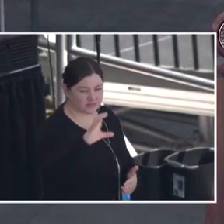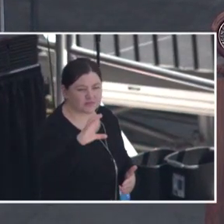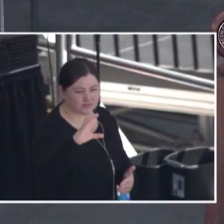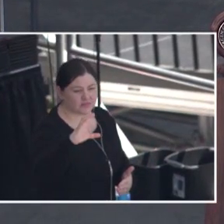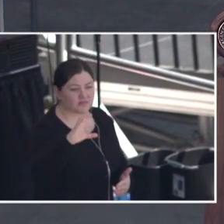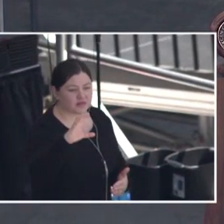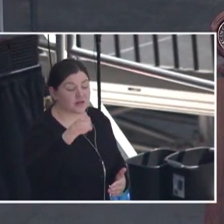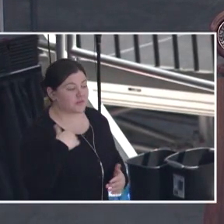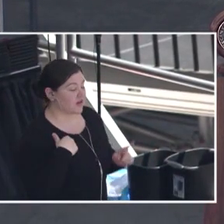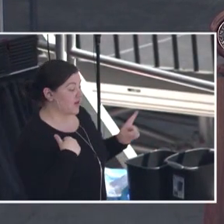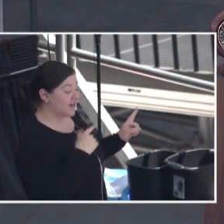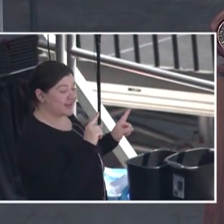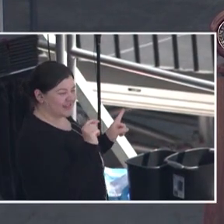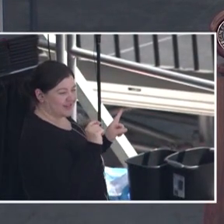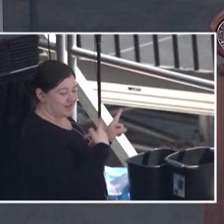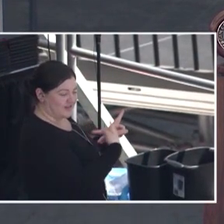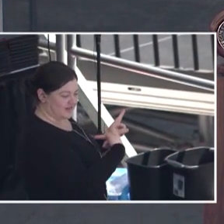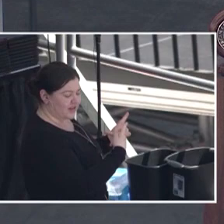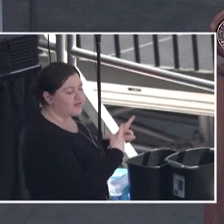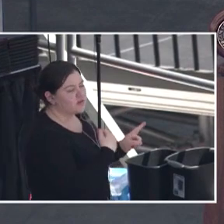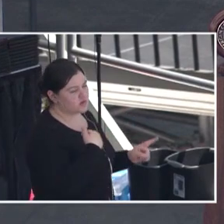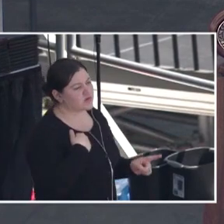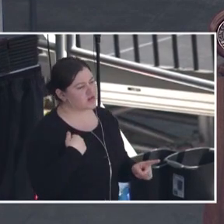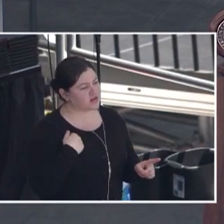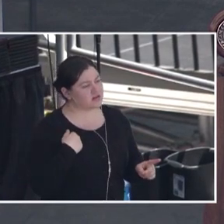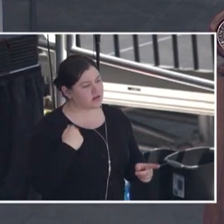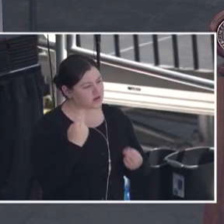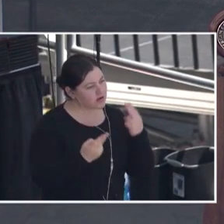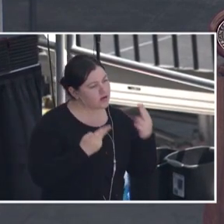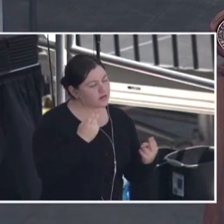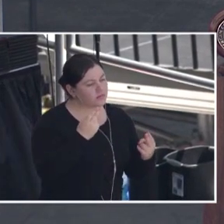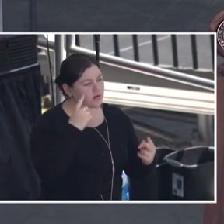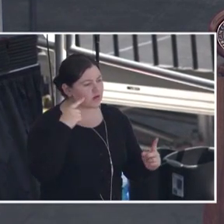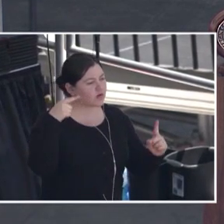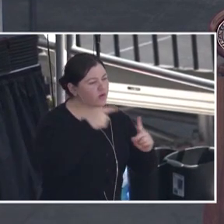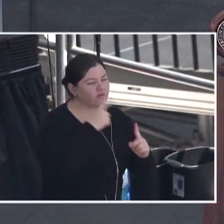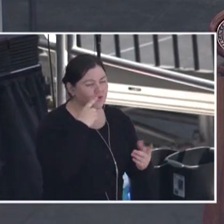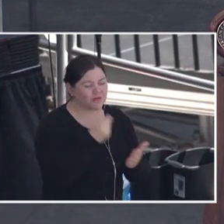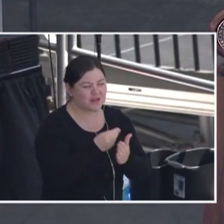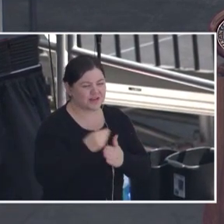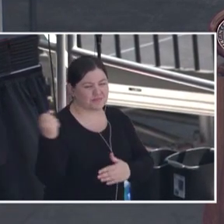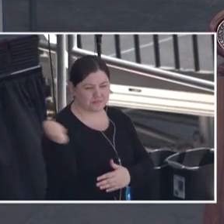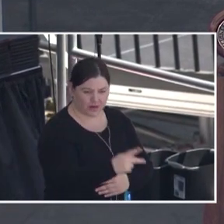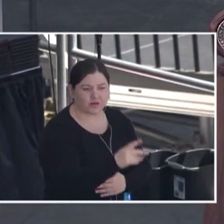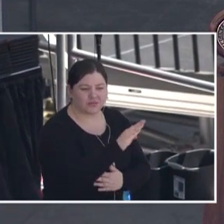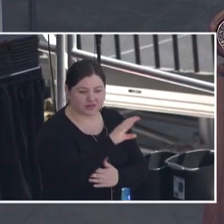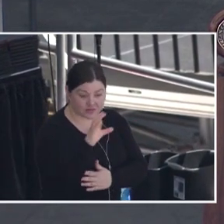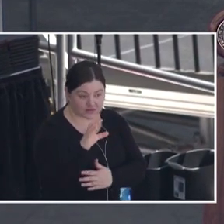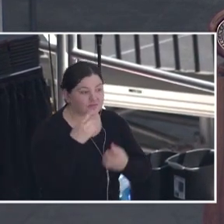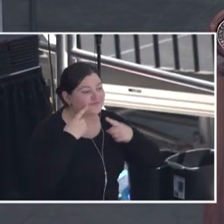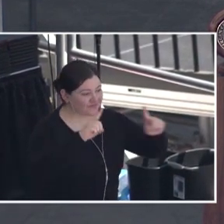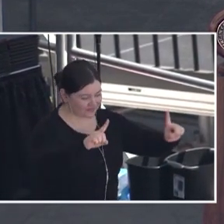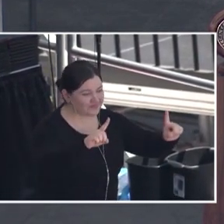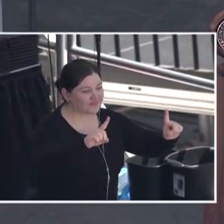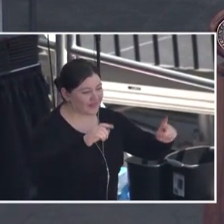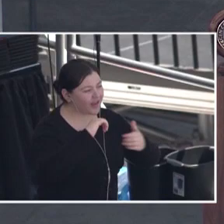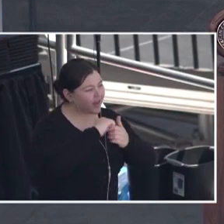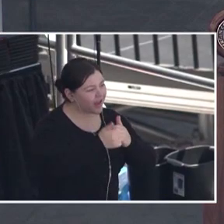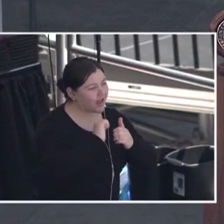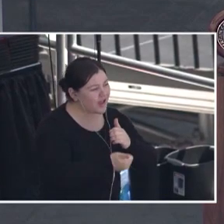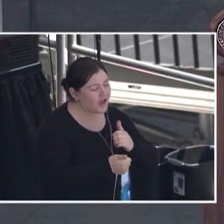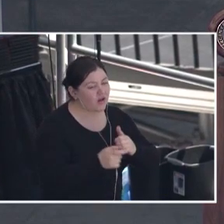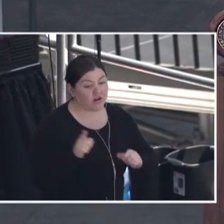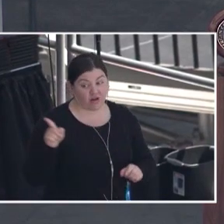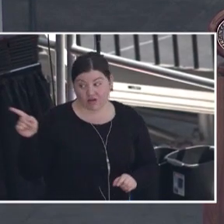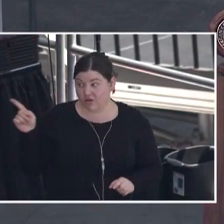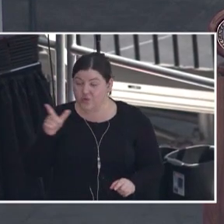colleague, Freeholder Tinelli, and I ran to restore the funding, which we did, with all the support of all the other